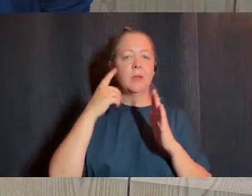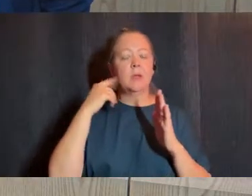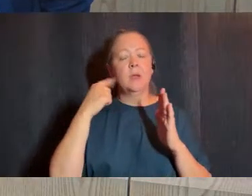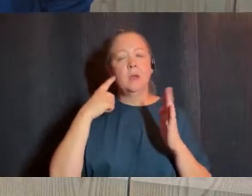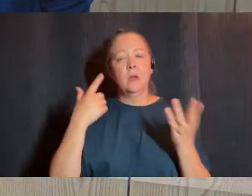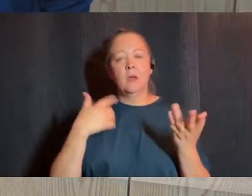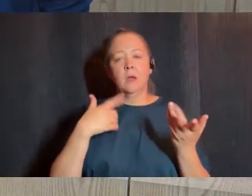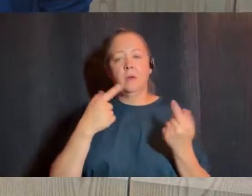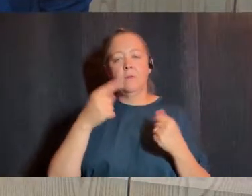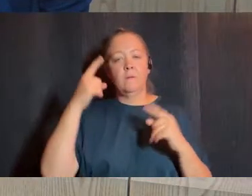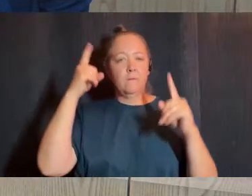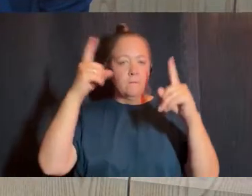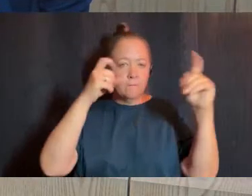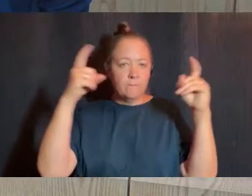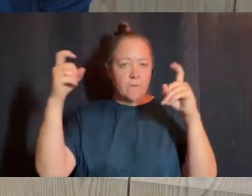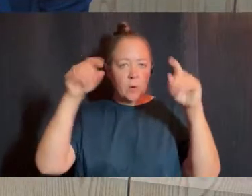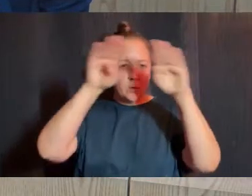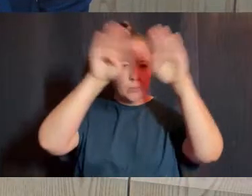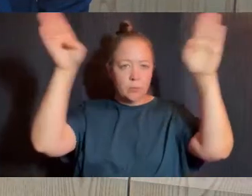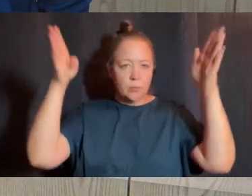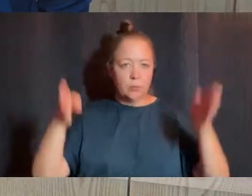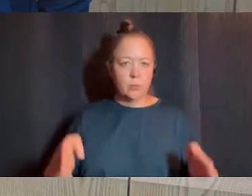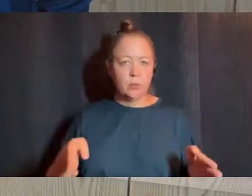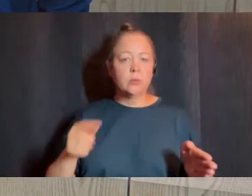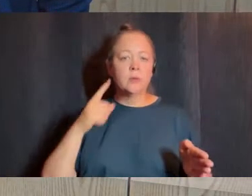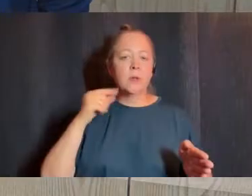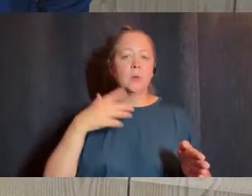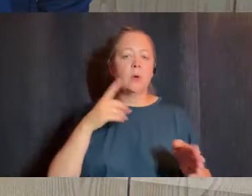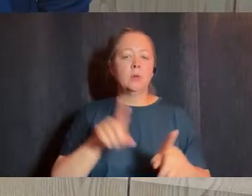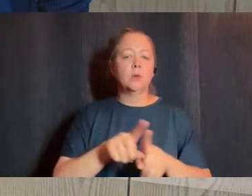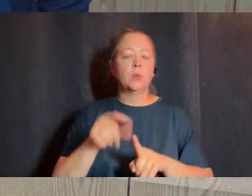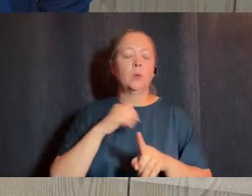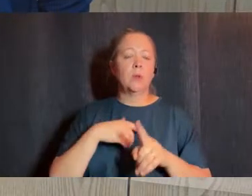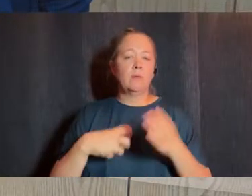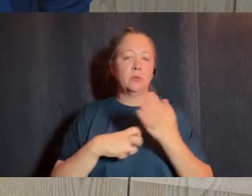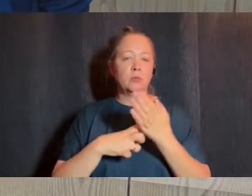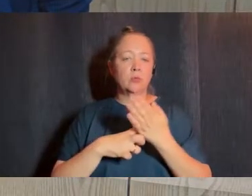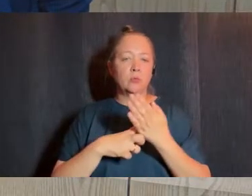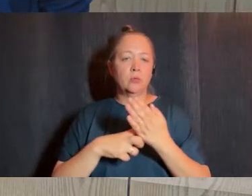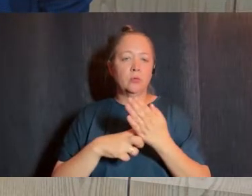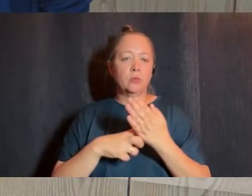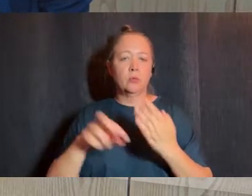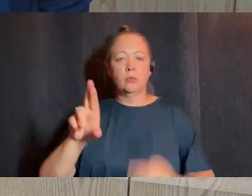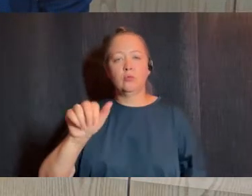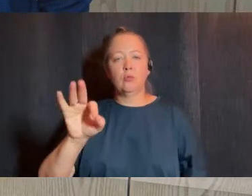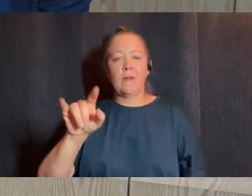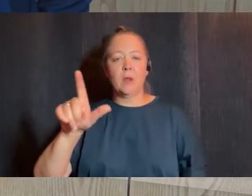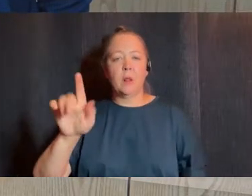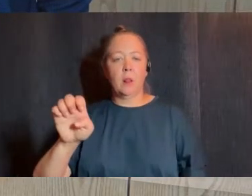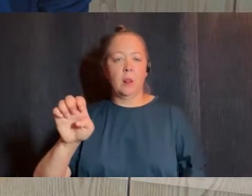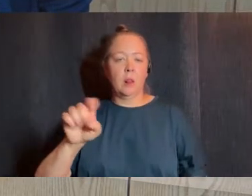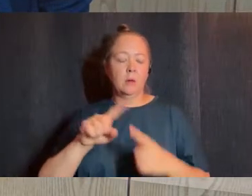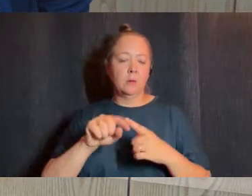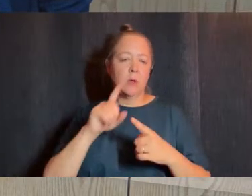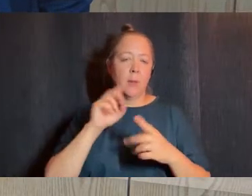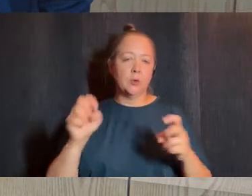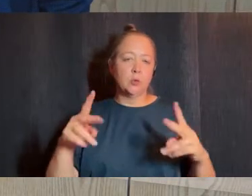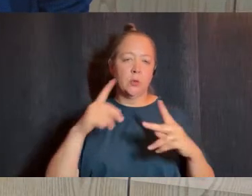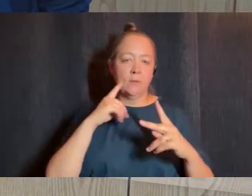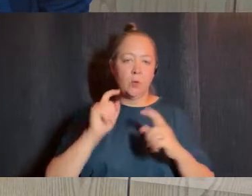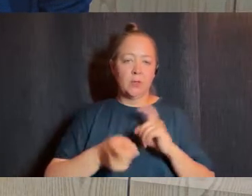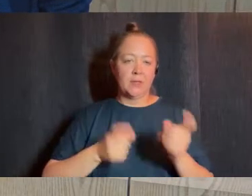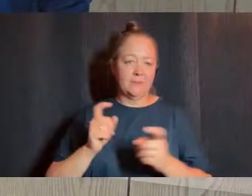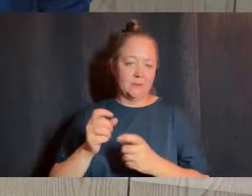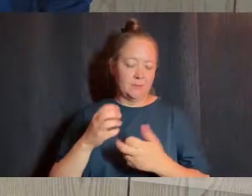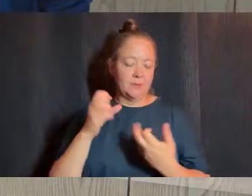have a raffle with tons of amazing opportunities to get some tons of gifts. So, and there'll be much more. So again, this